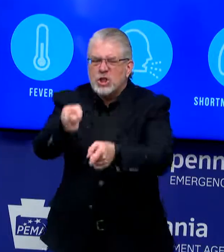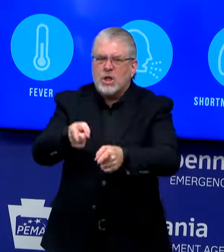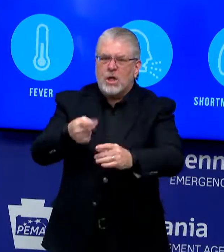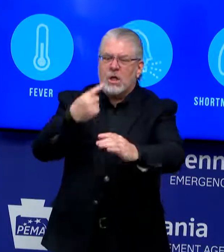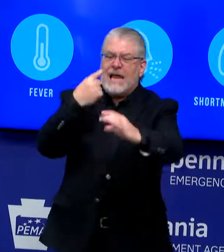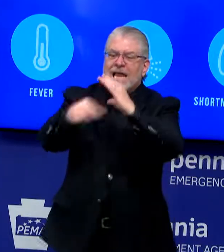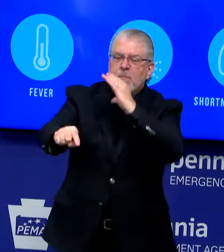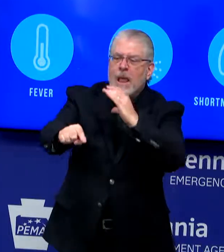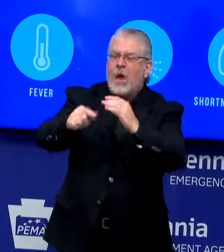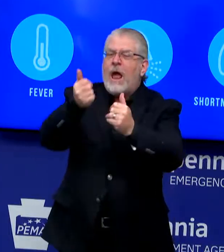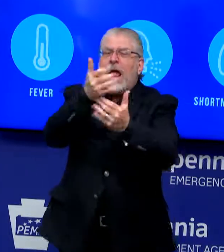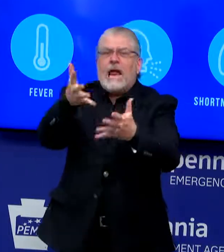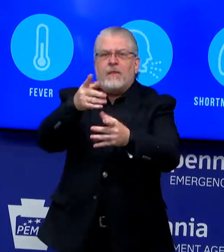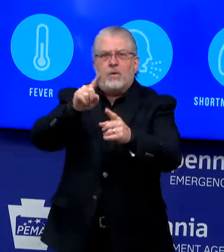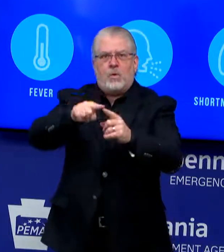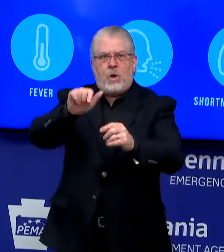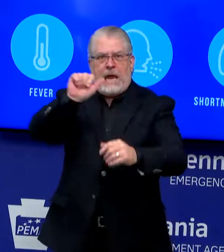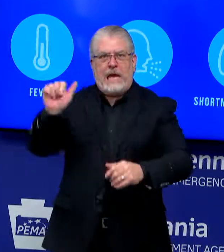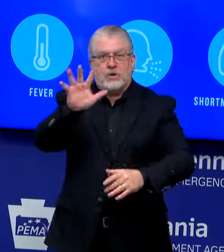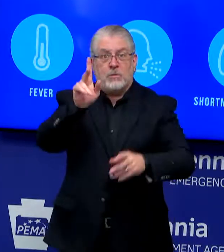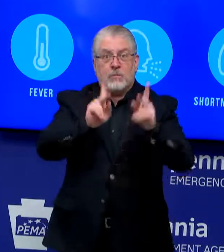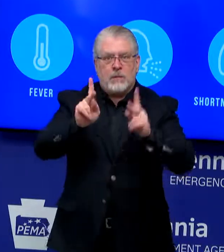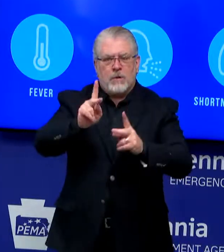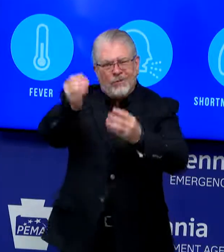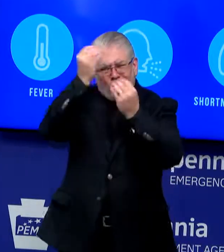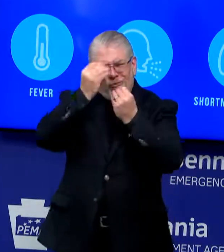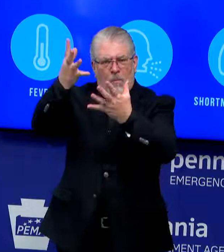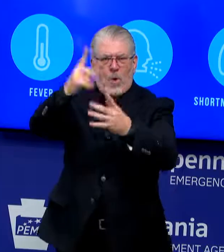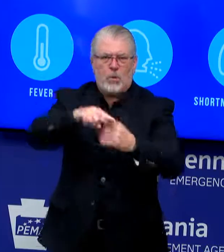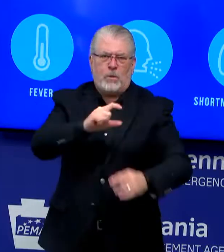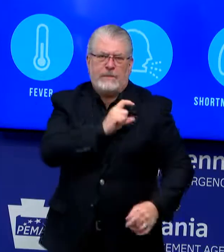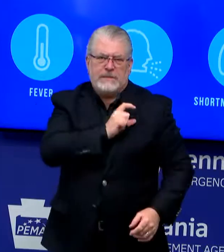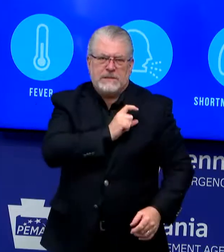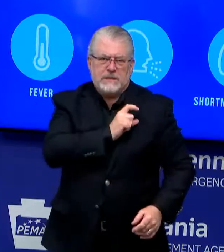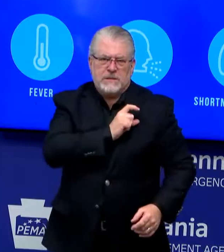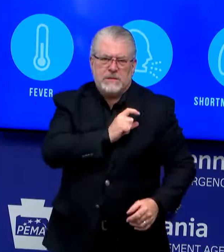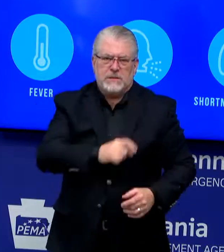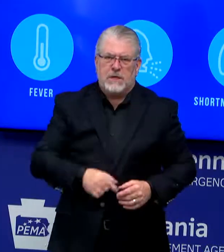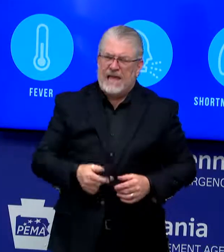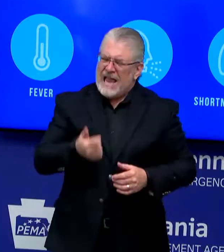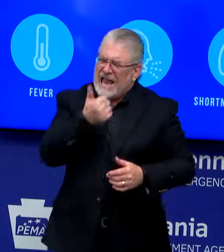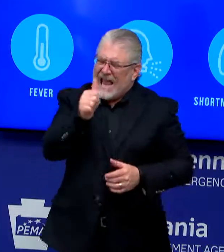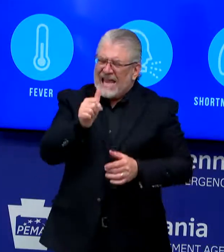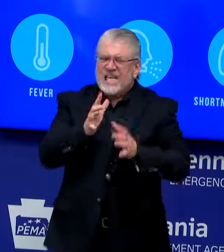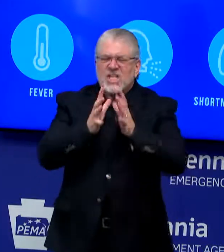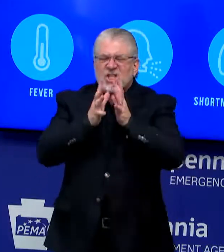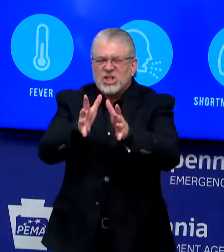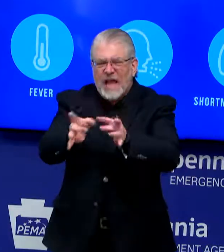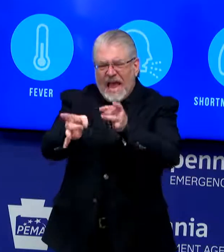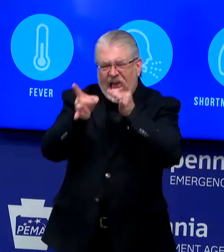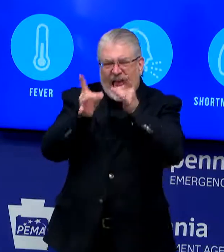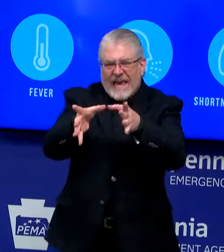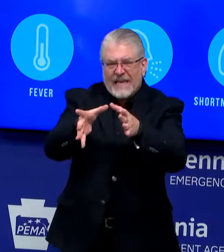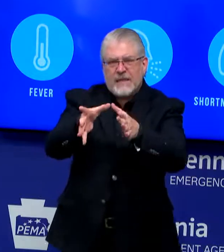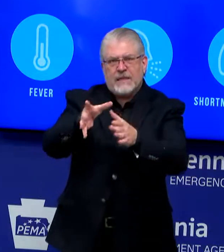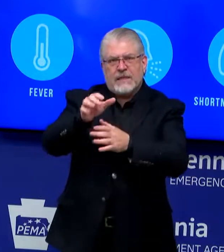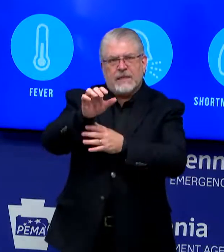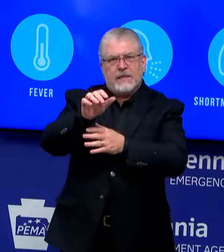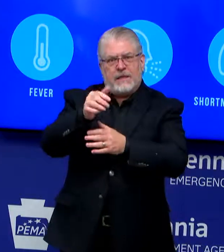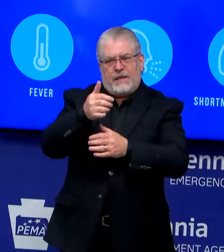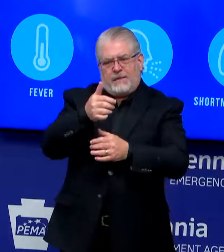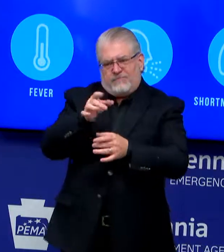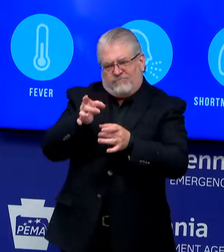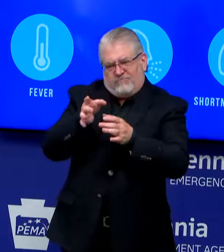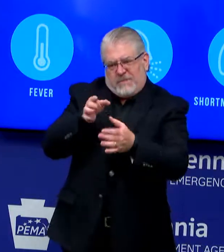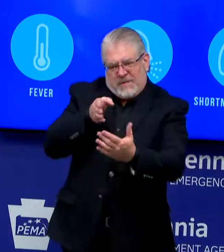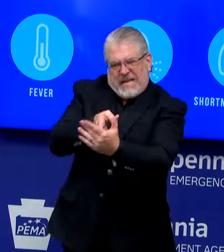more symptom of this terrible disease. If we want to win our war against COVID-19, then we all